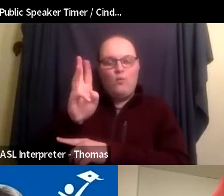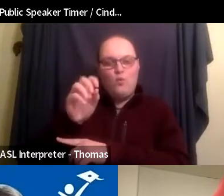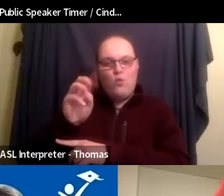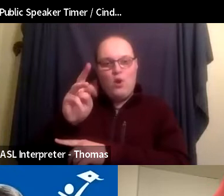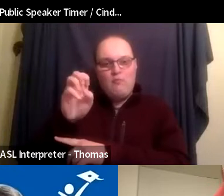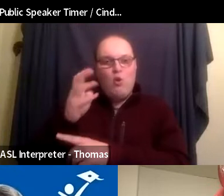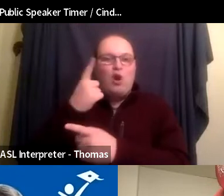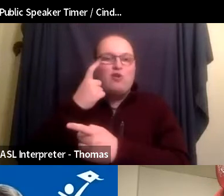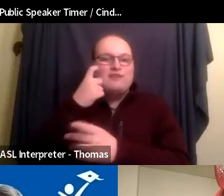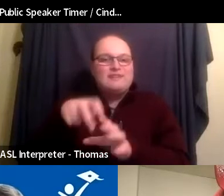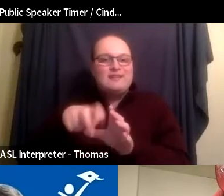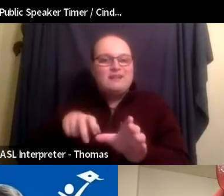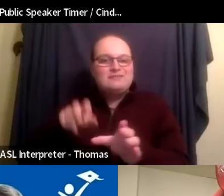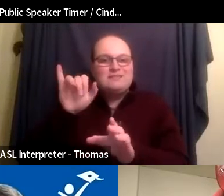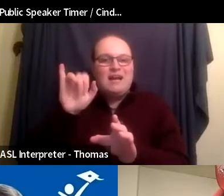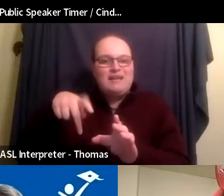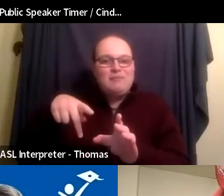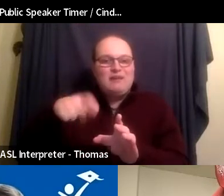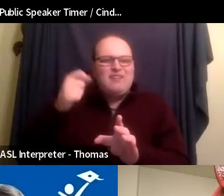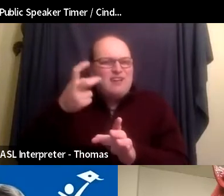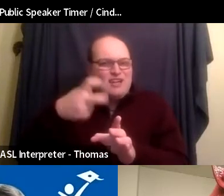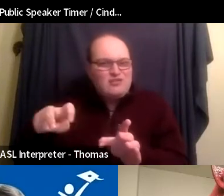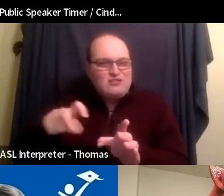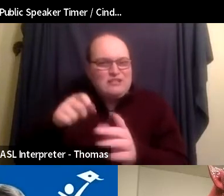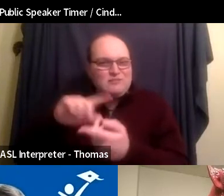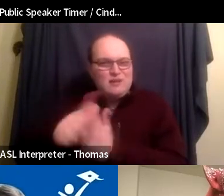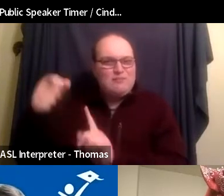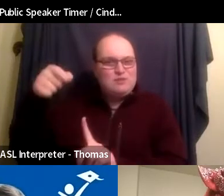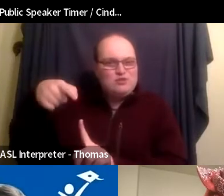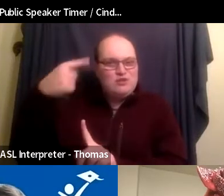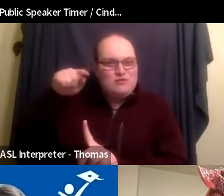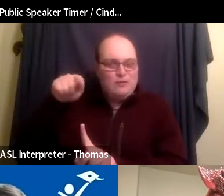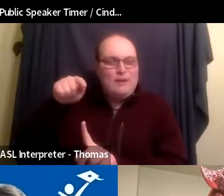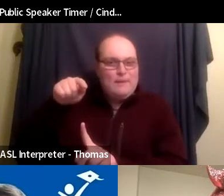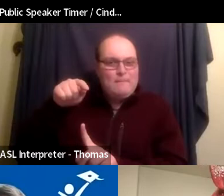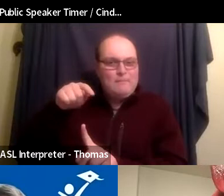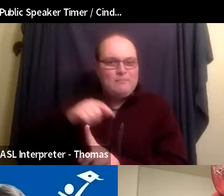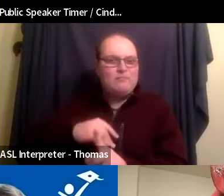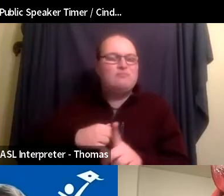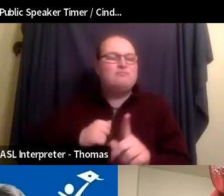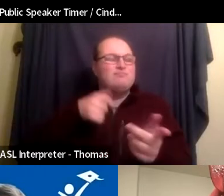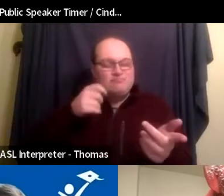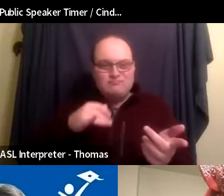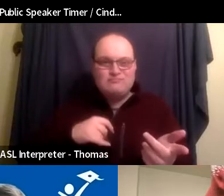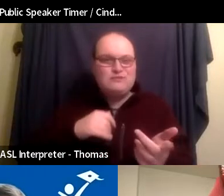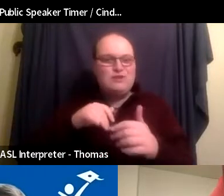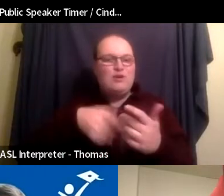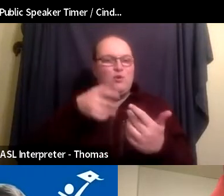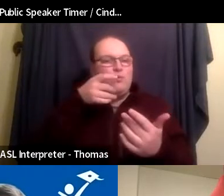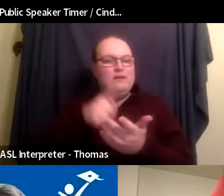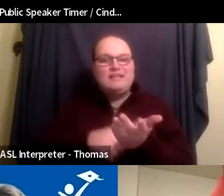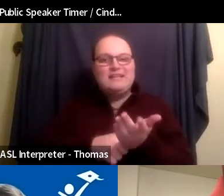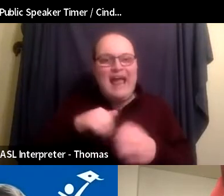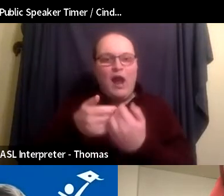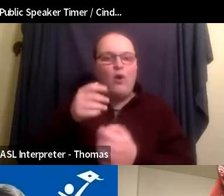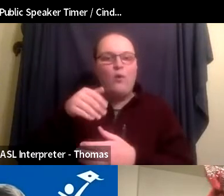program. Transitions are a trigger for him. I'm so excited about how he transitioned well into Pointer Ridge